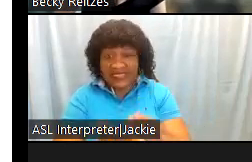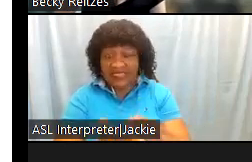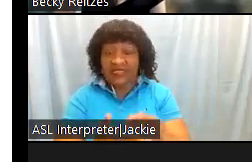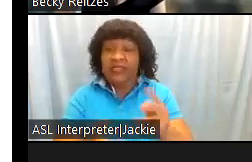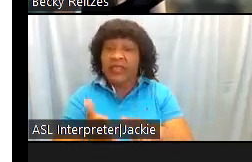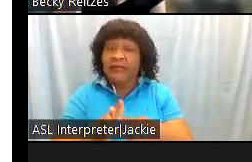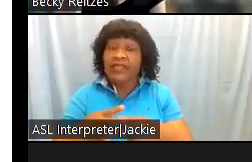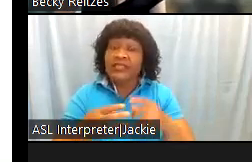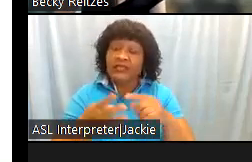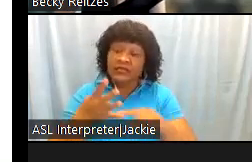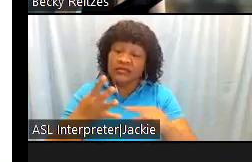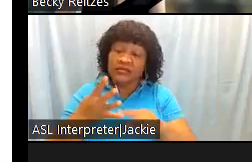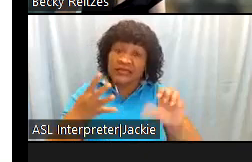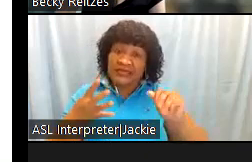first